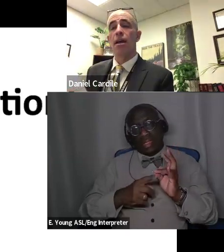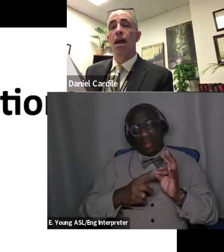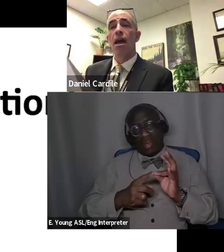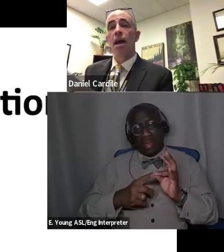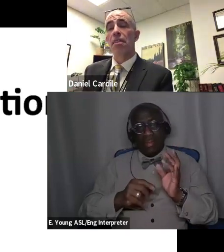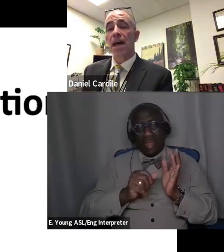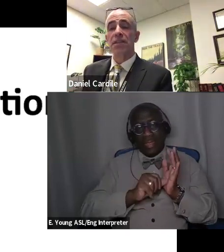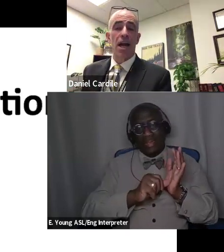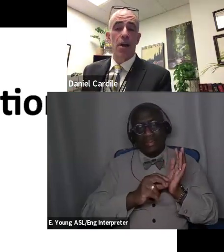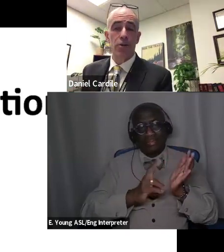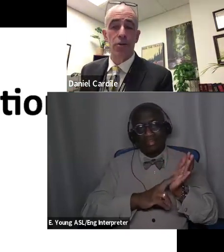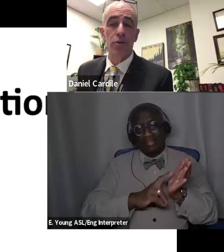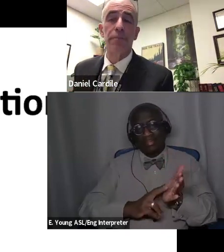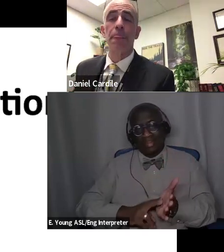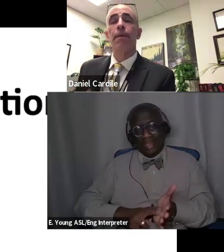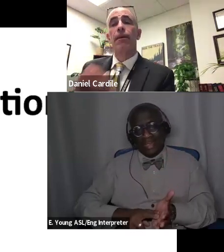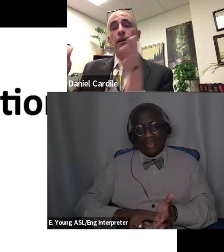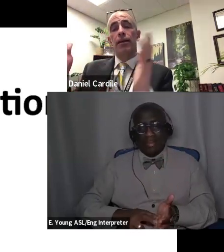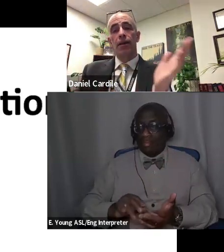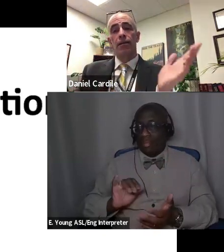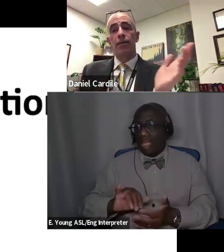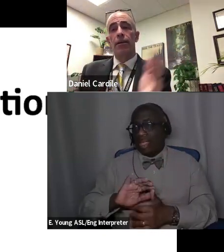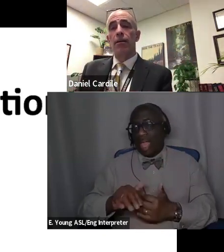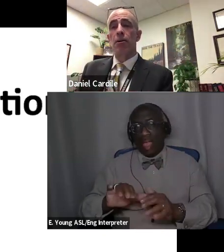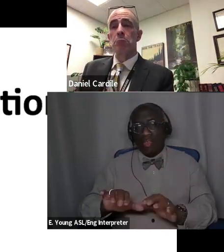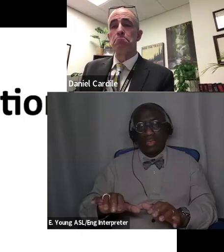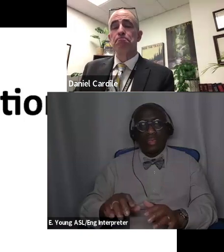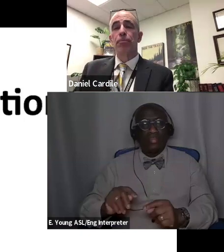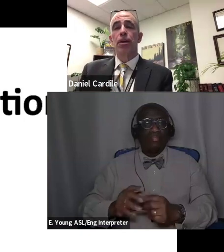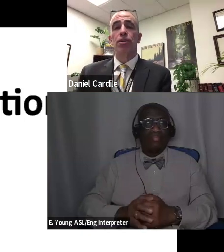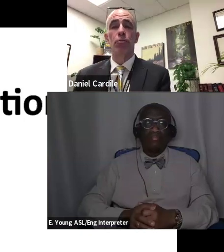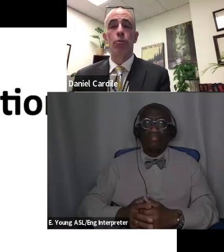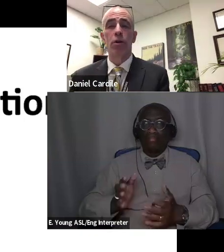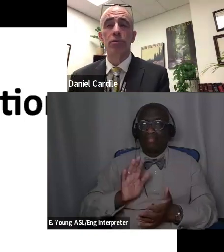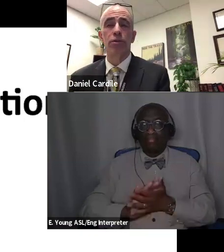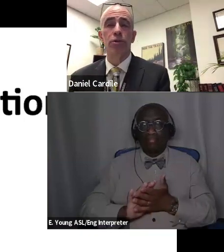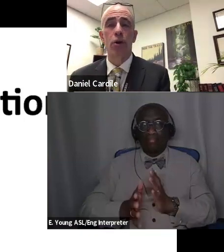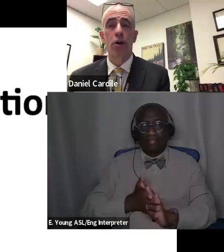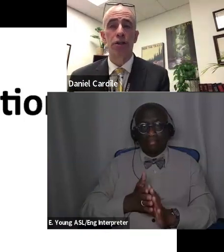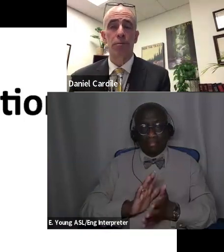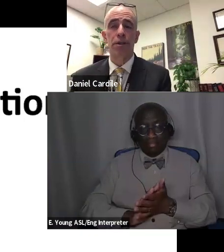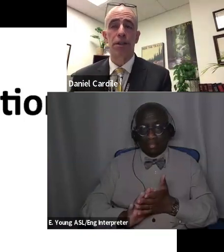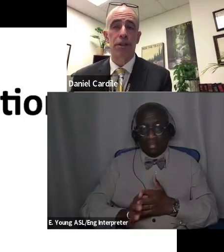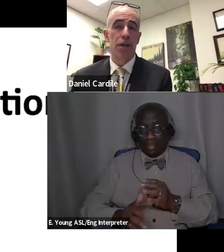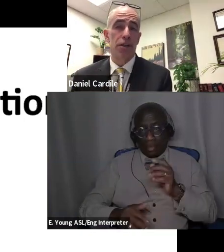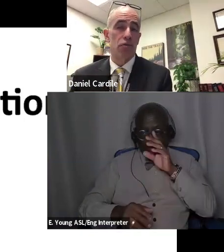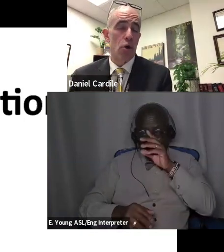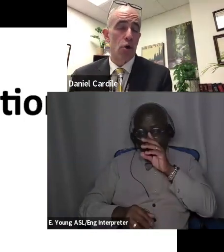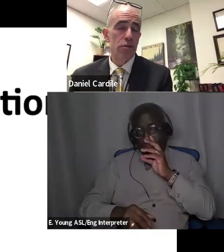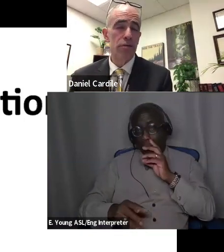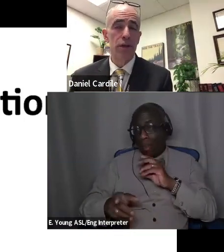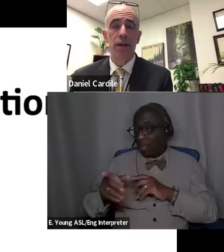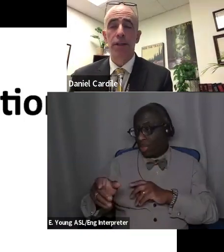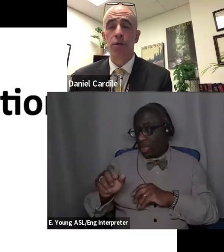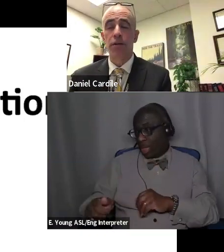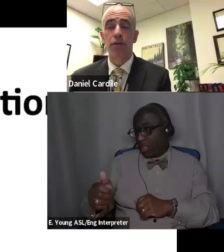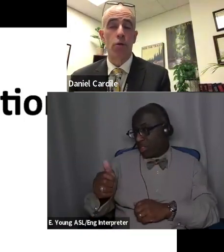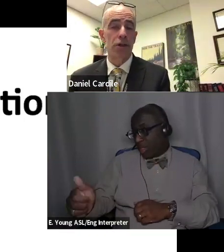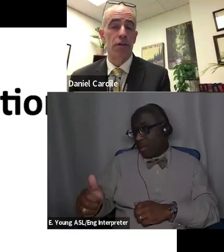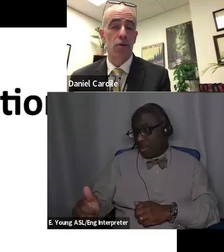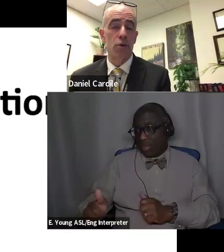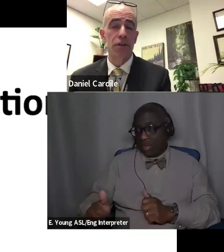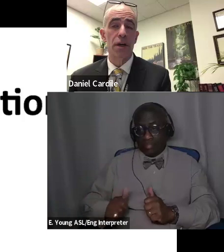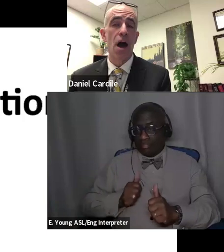that. And that's how you do it. Again, you're welcome to do guardianship petitions on your own. You